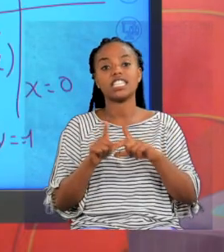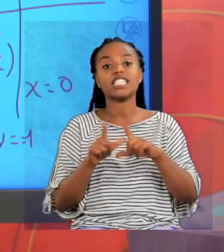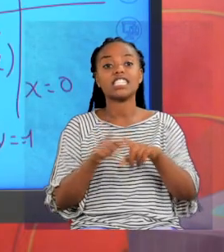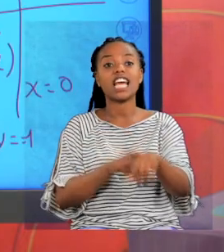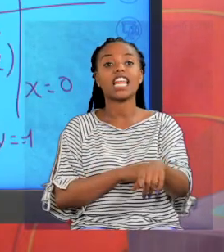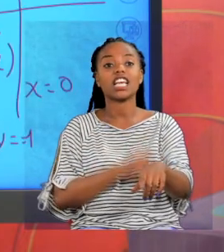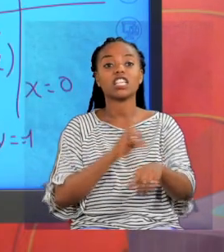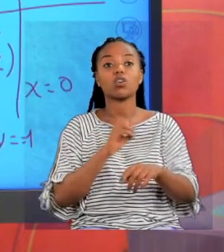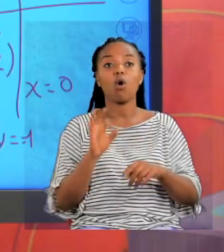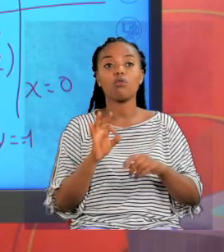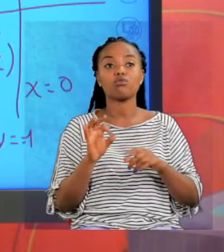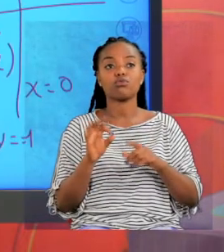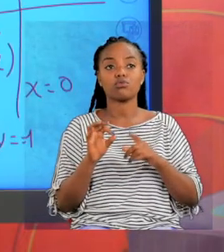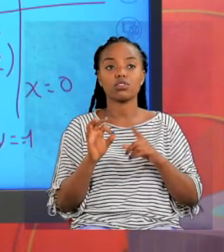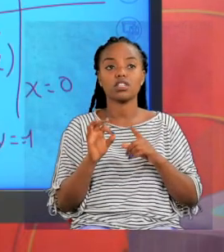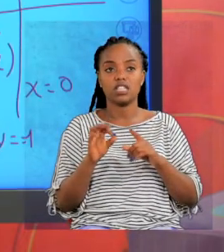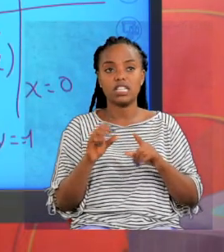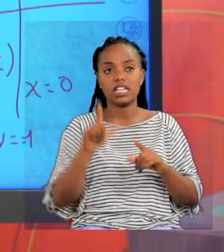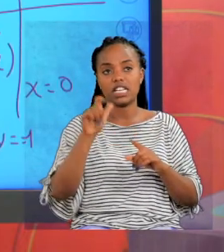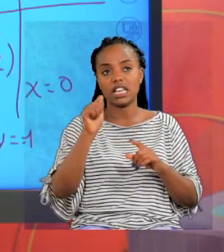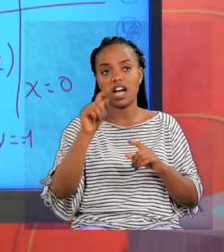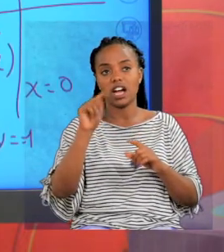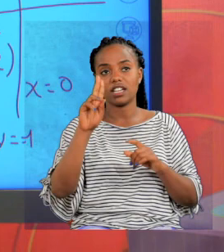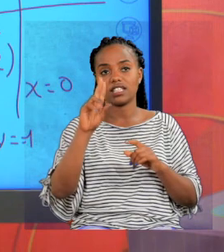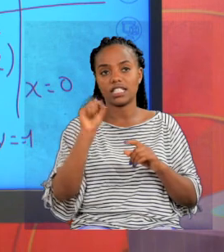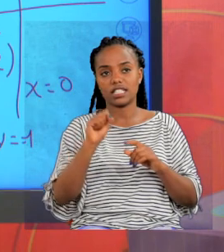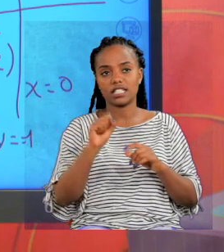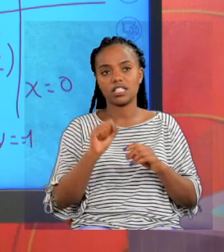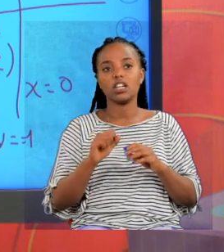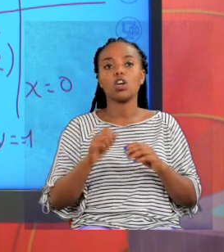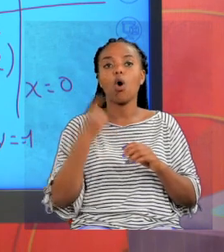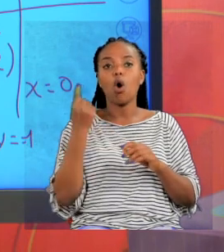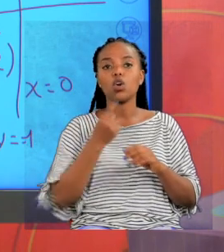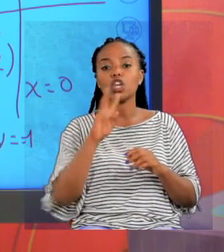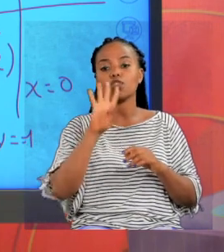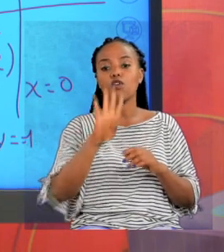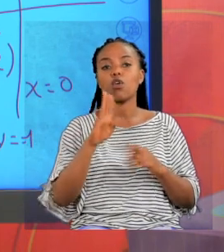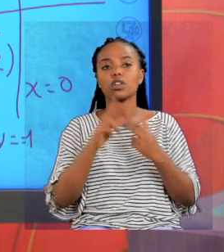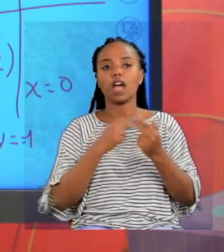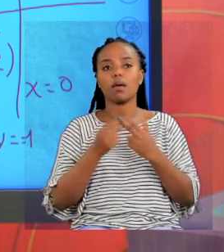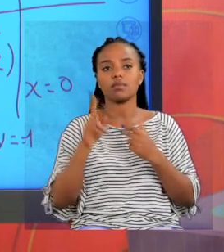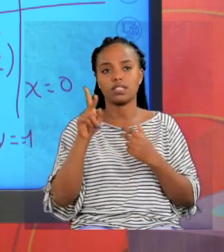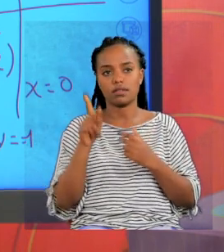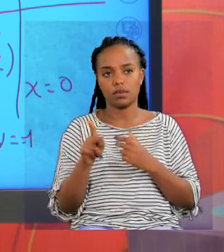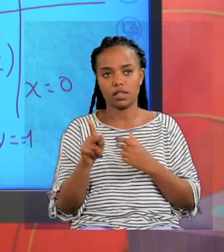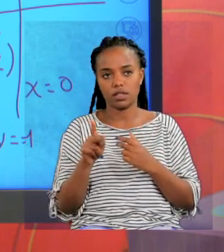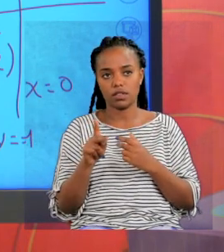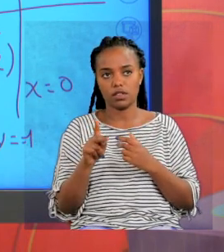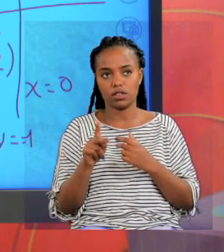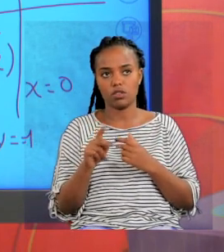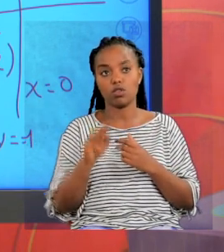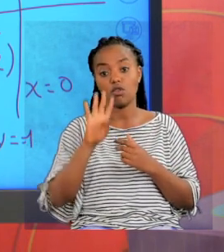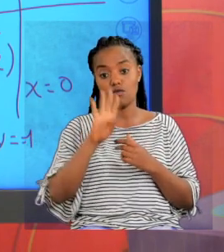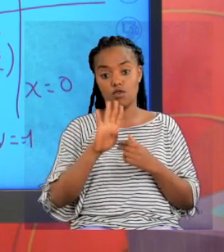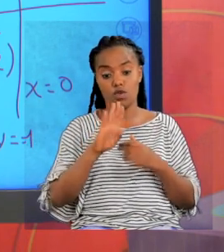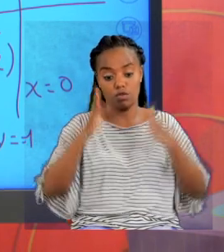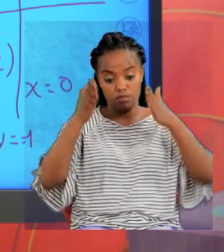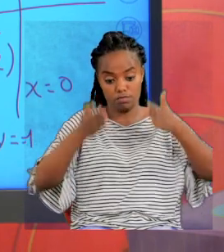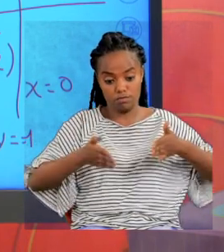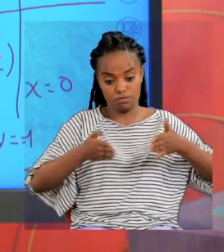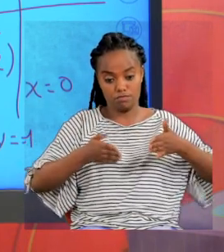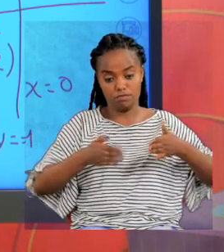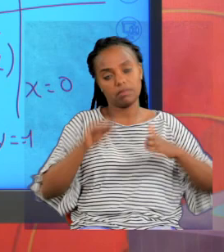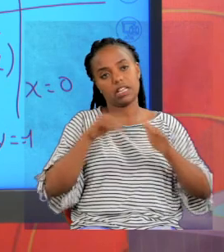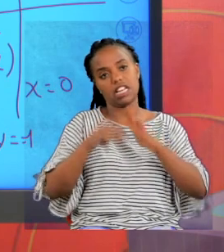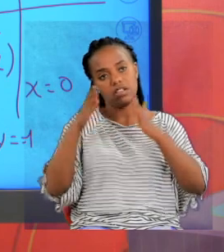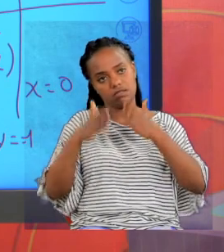of latus rectum is always this 4 times p. You can see here 4 in absolute value, 4 times p